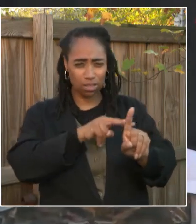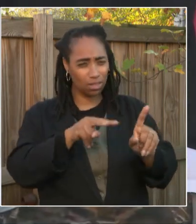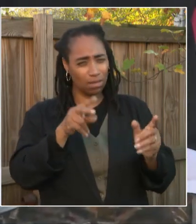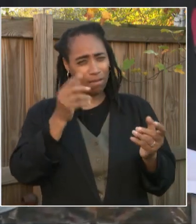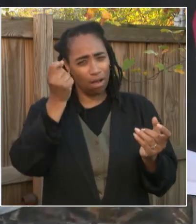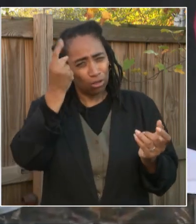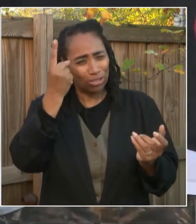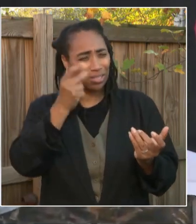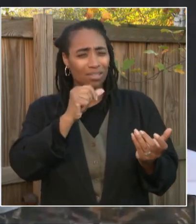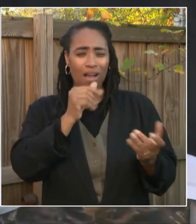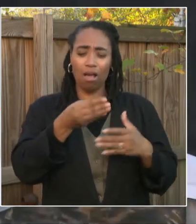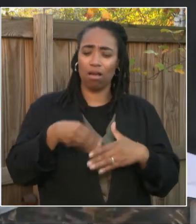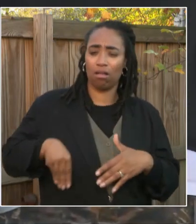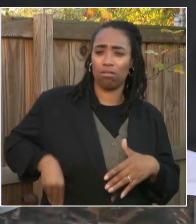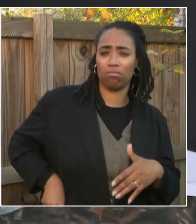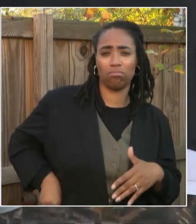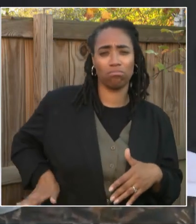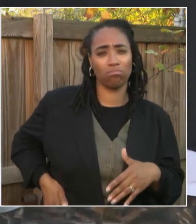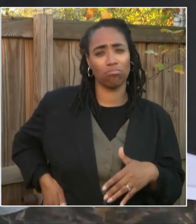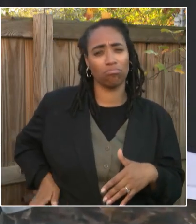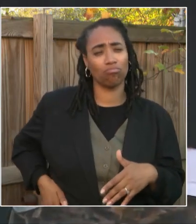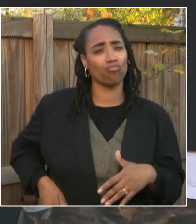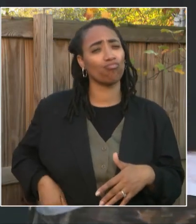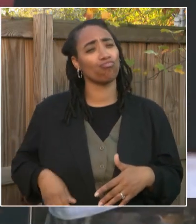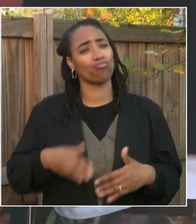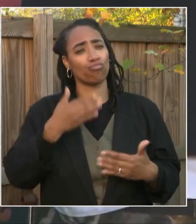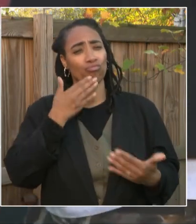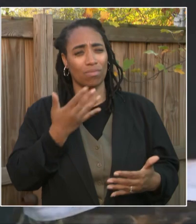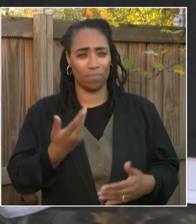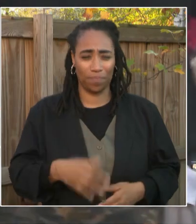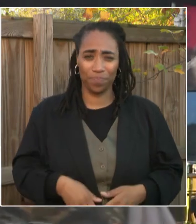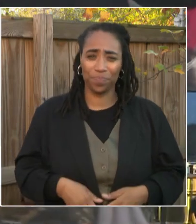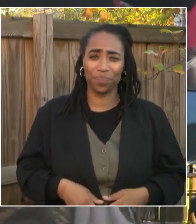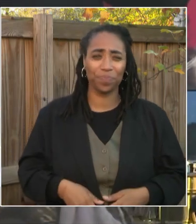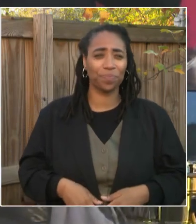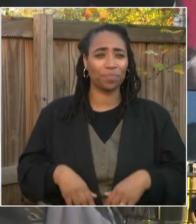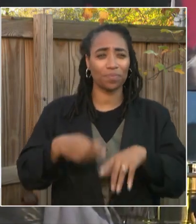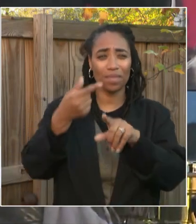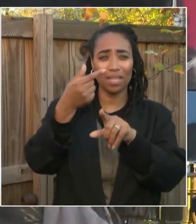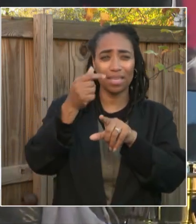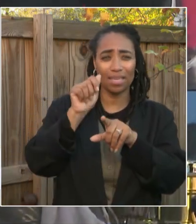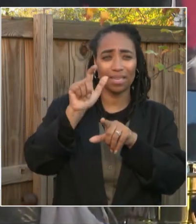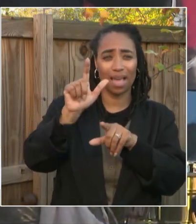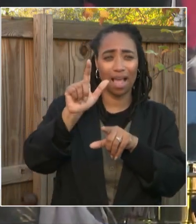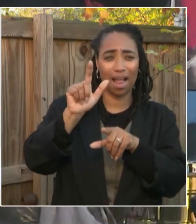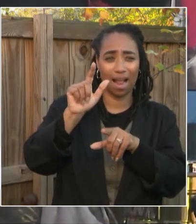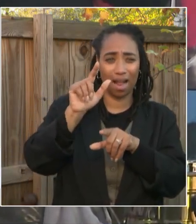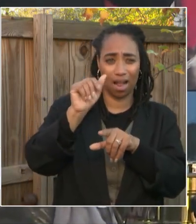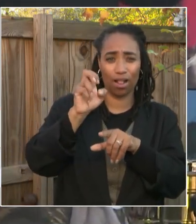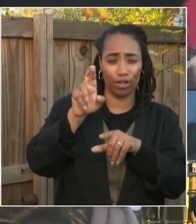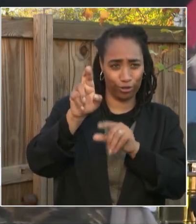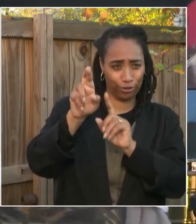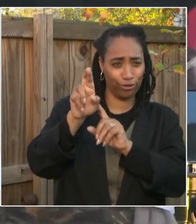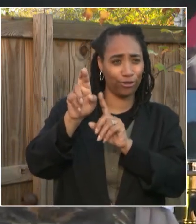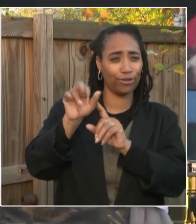this museum by Gallagher, which is, they do all the major museums, they said this was going to cost $8